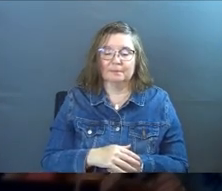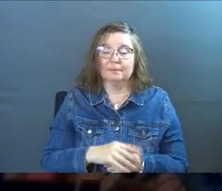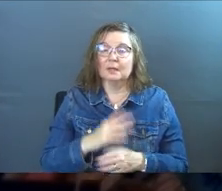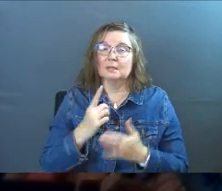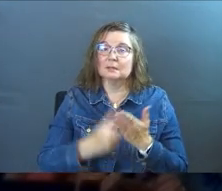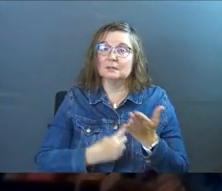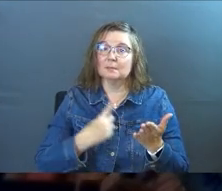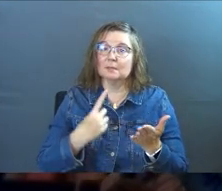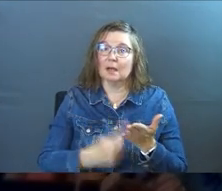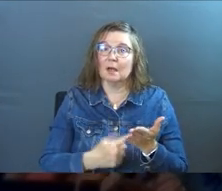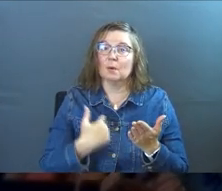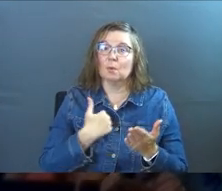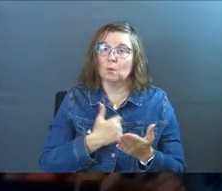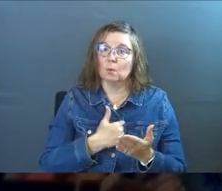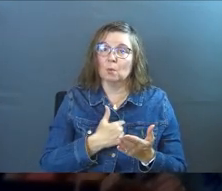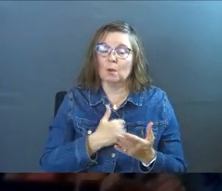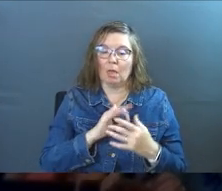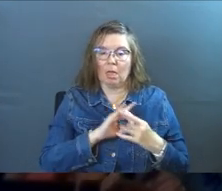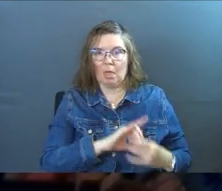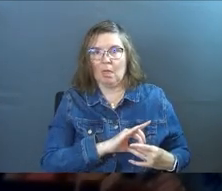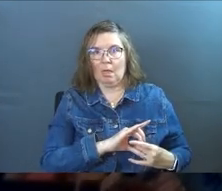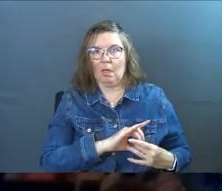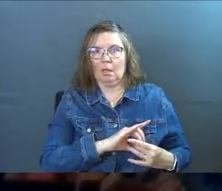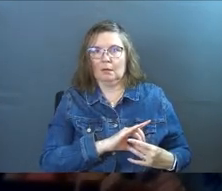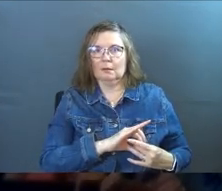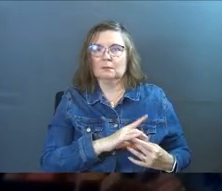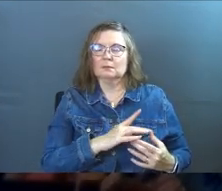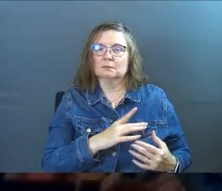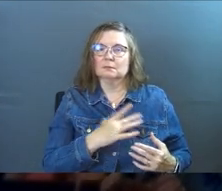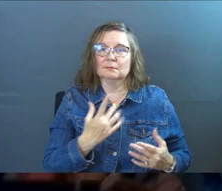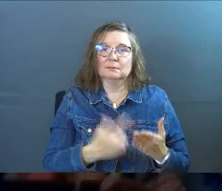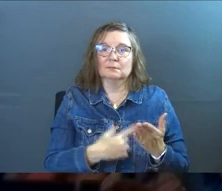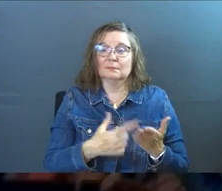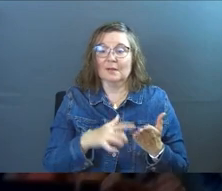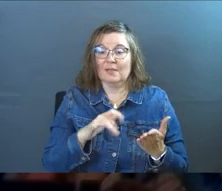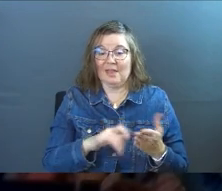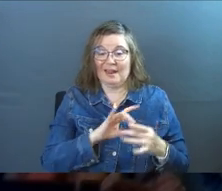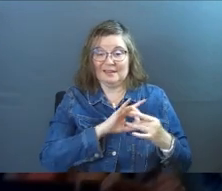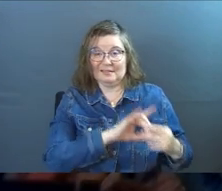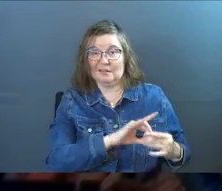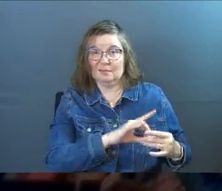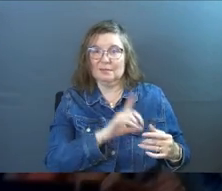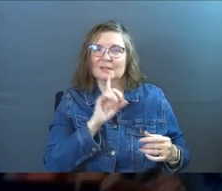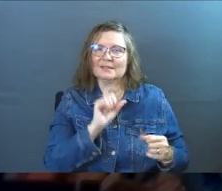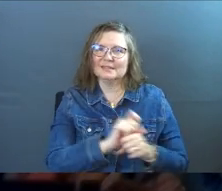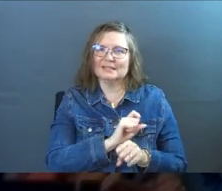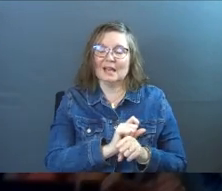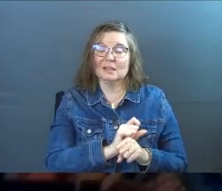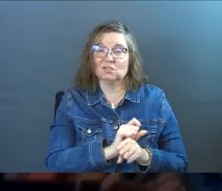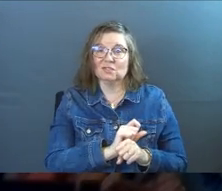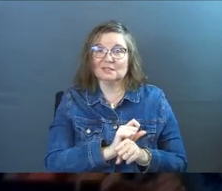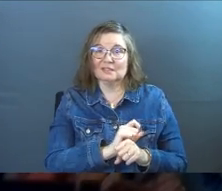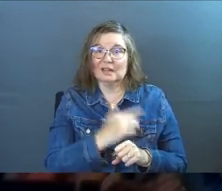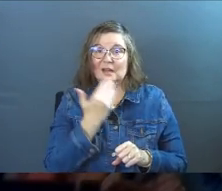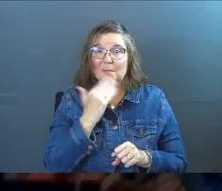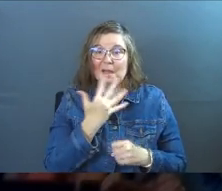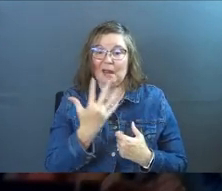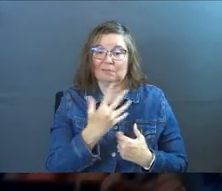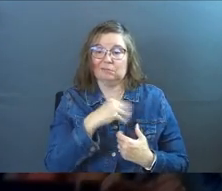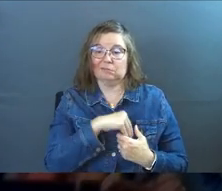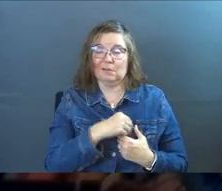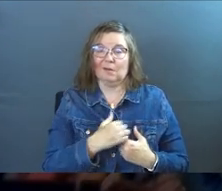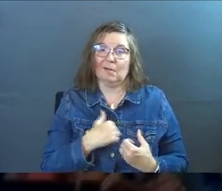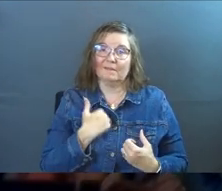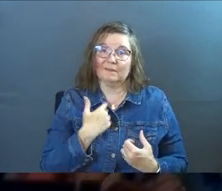But sometimes we are too attached. And sometimes that attachment is actually bringing some bad stuff into